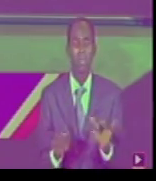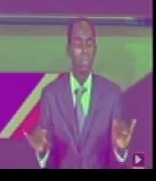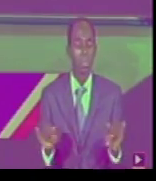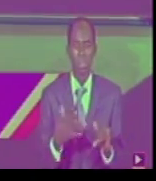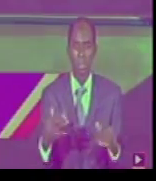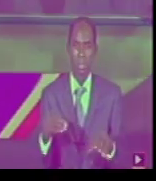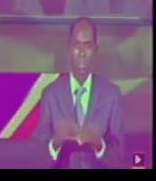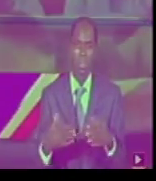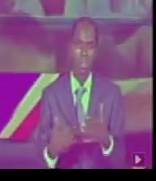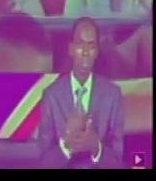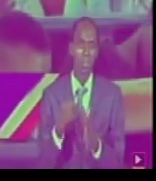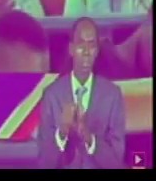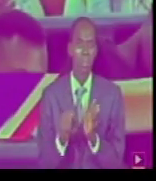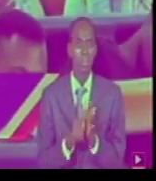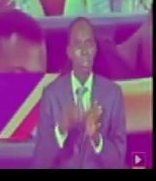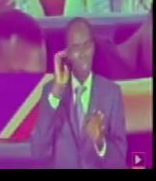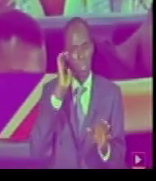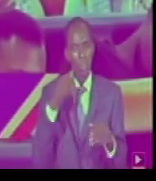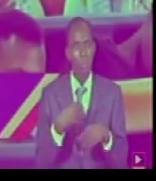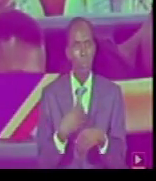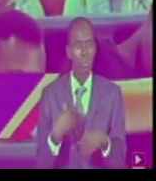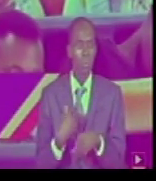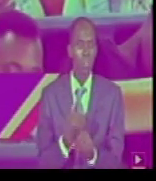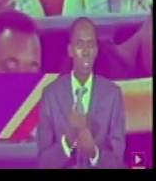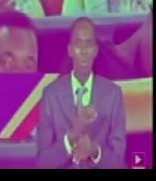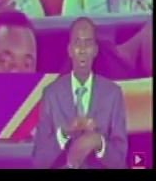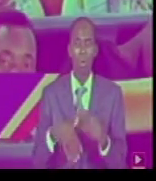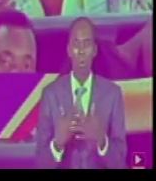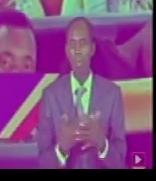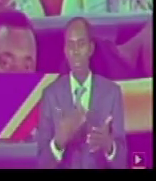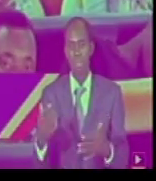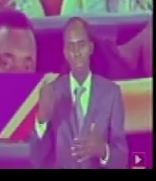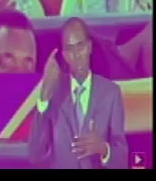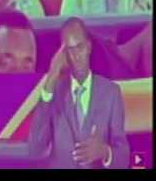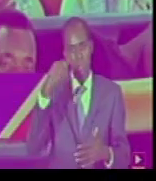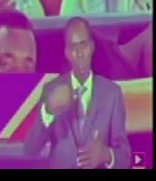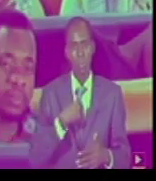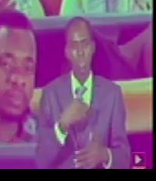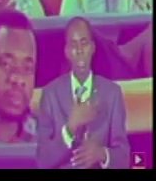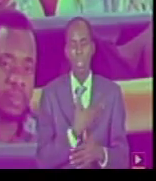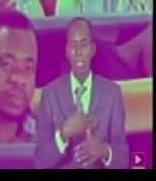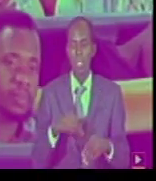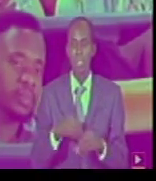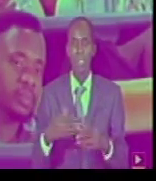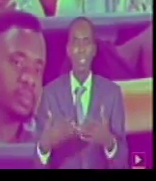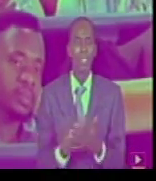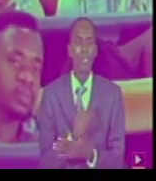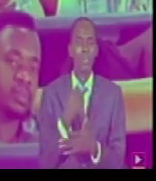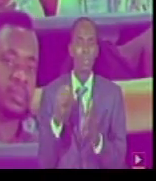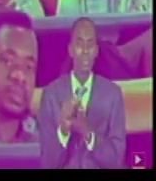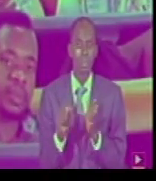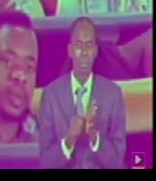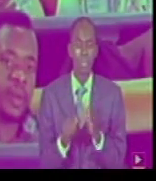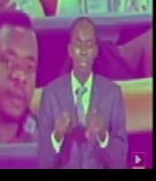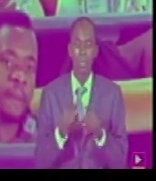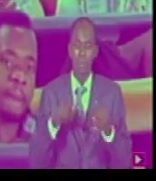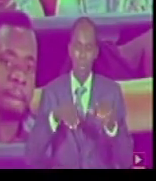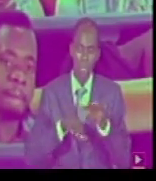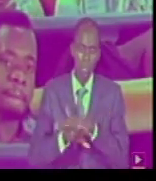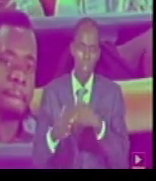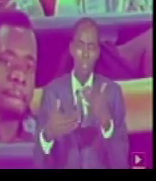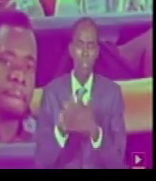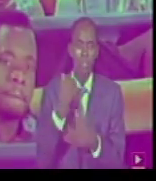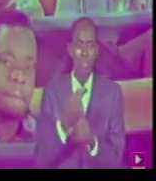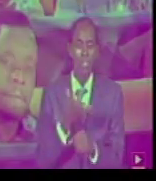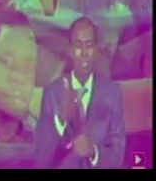new. He performeth all things for me. And in the new, as we go into the new year, there'll be no failure